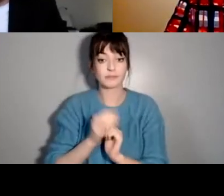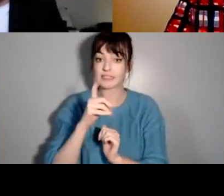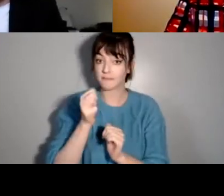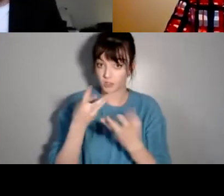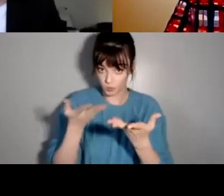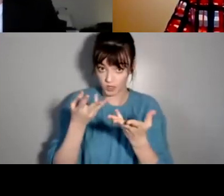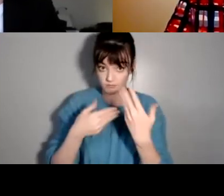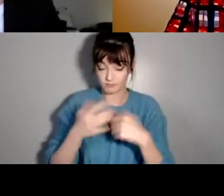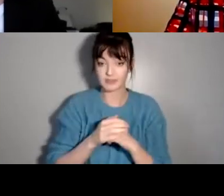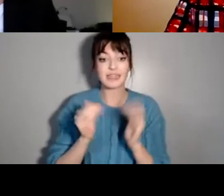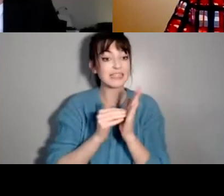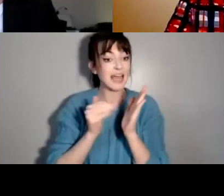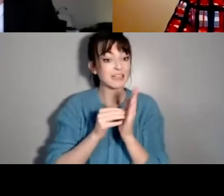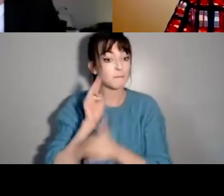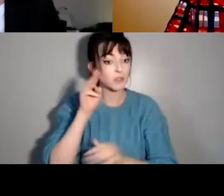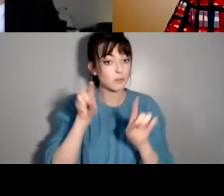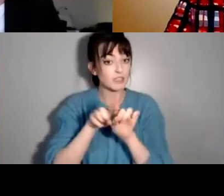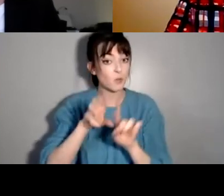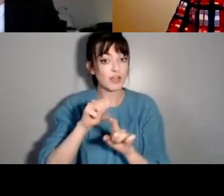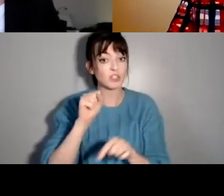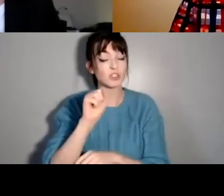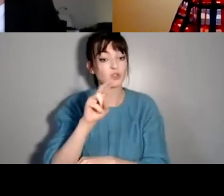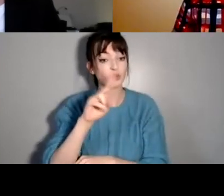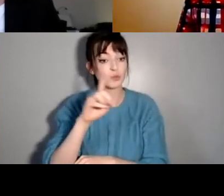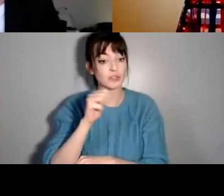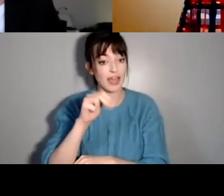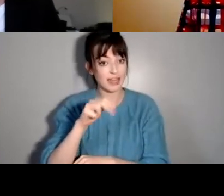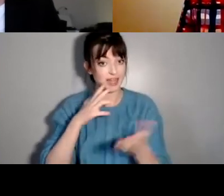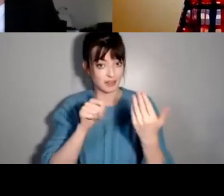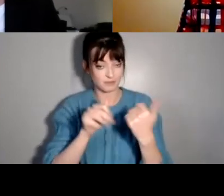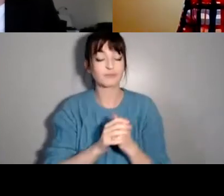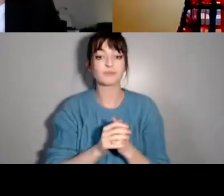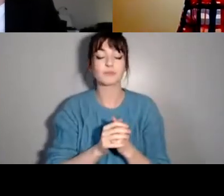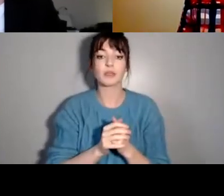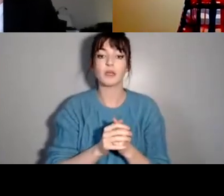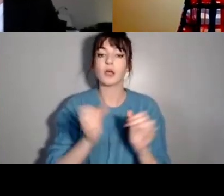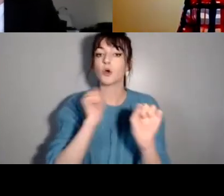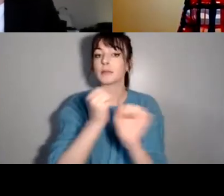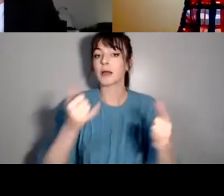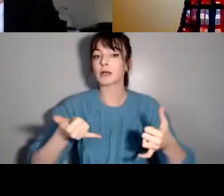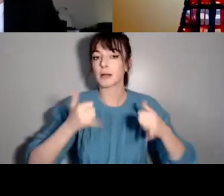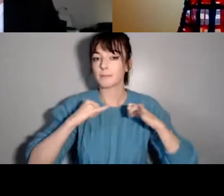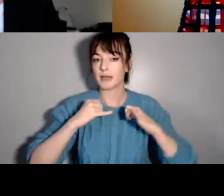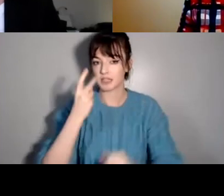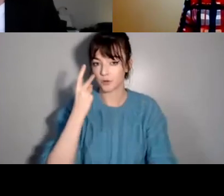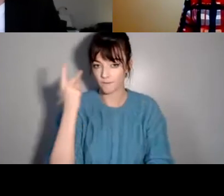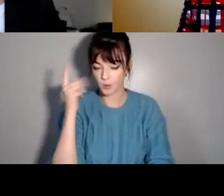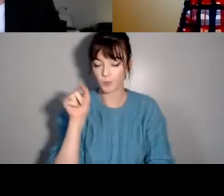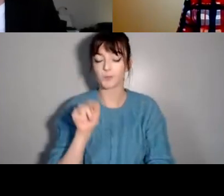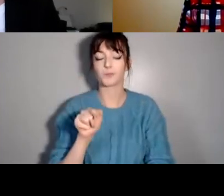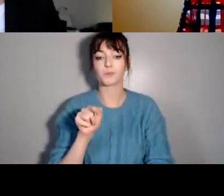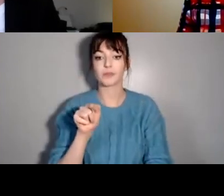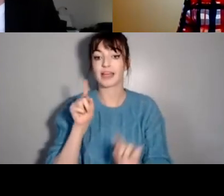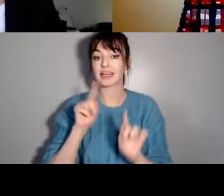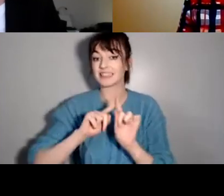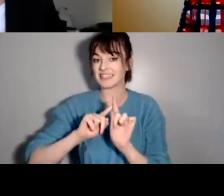possibly hand over to Suzanne on it to a degree. What I might point out about the capacity review is that it's different in its